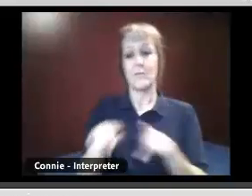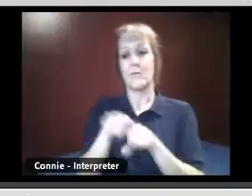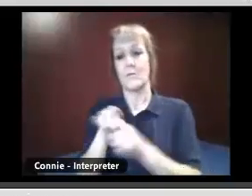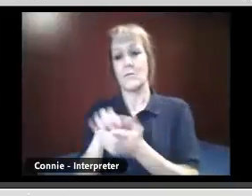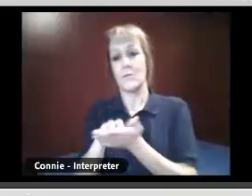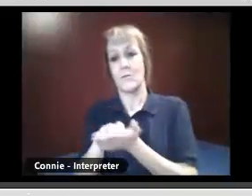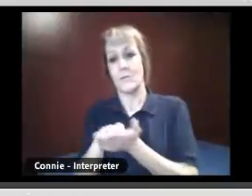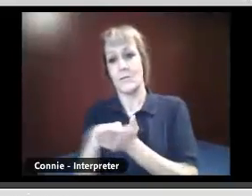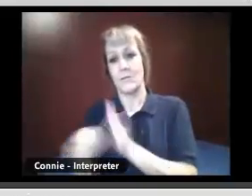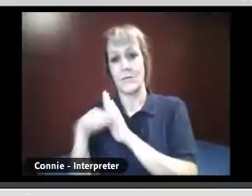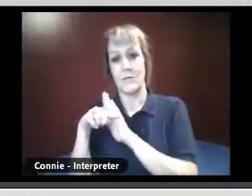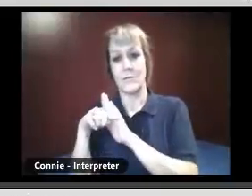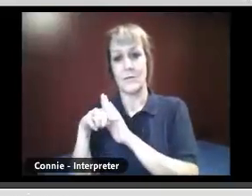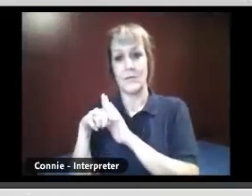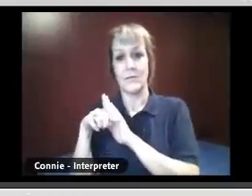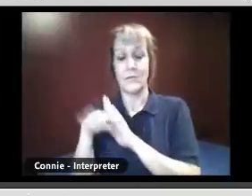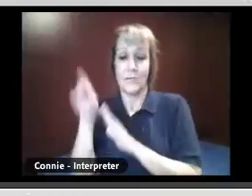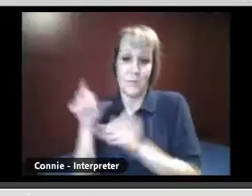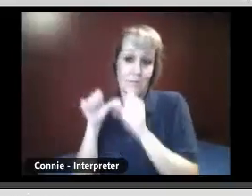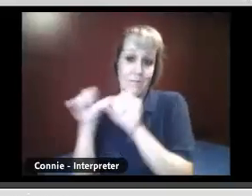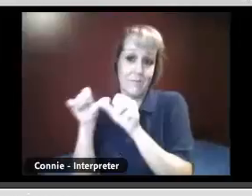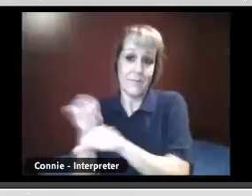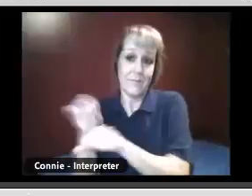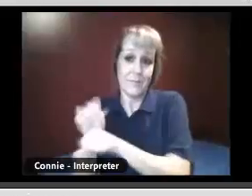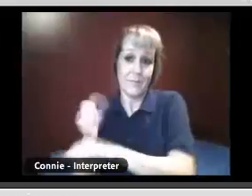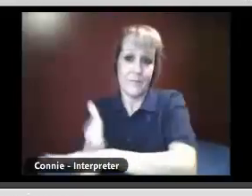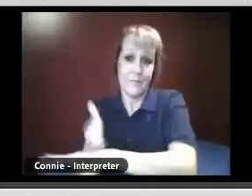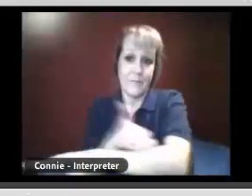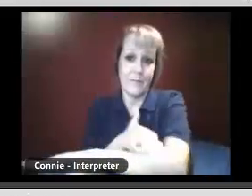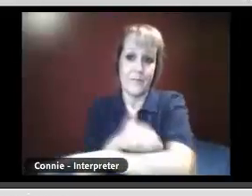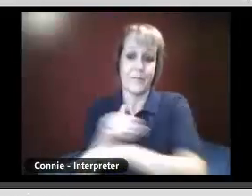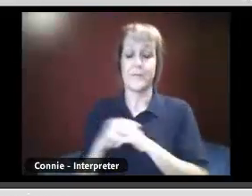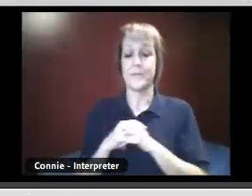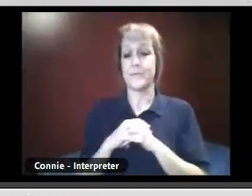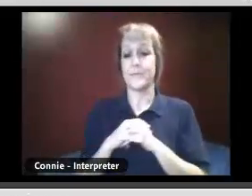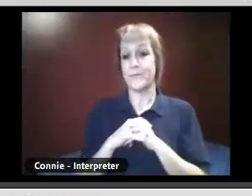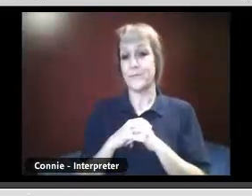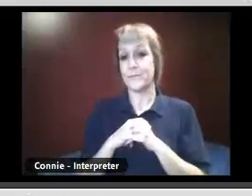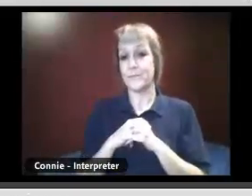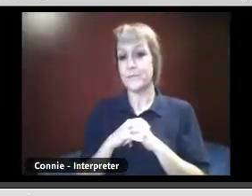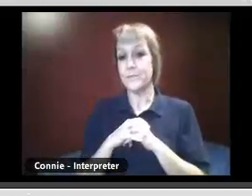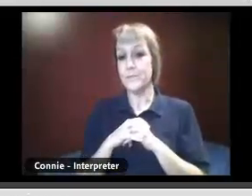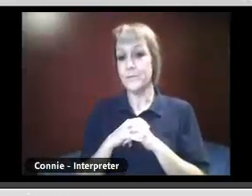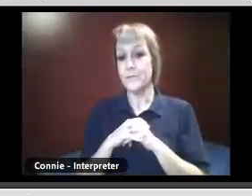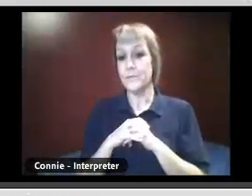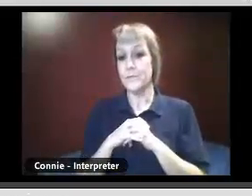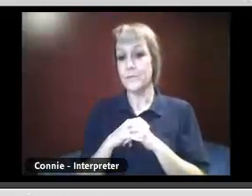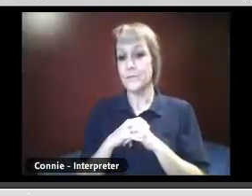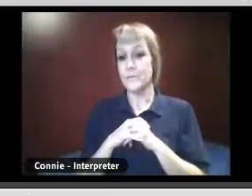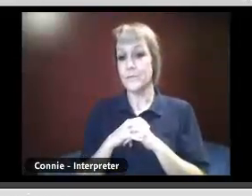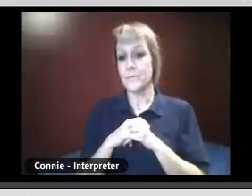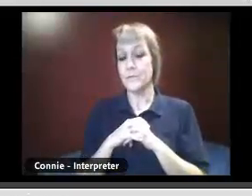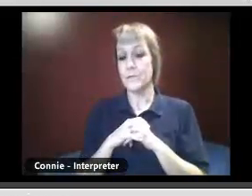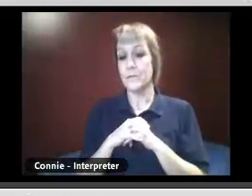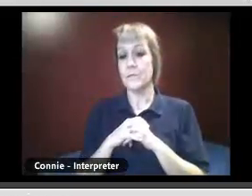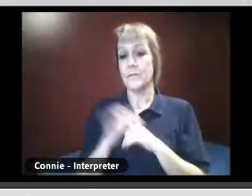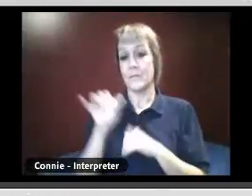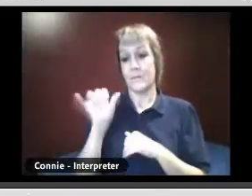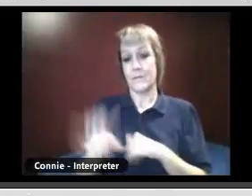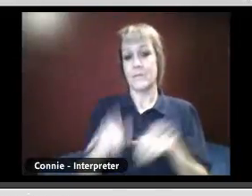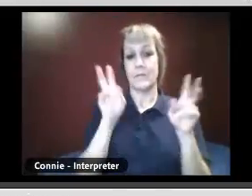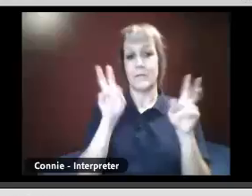times we need to keep working on in order to get better, in dealing with people. So that topic led